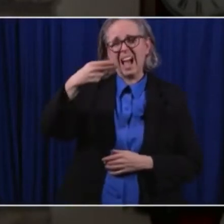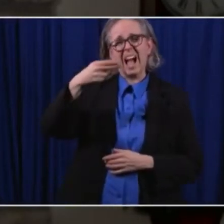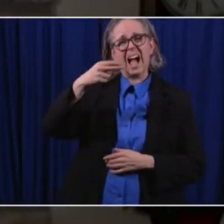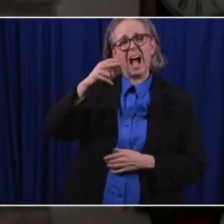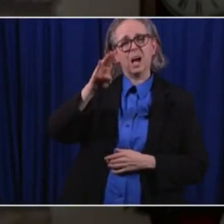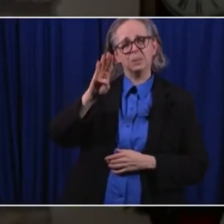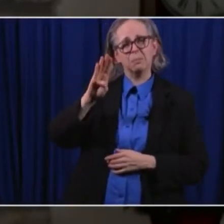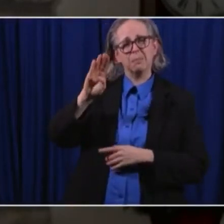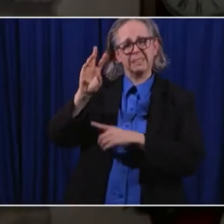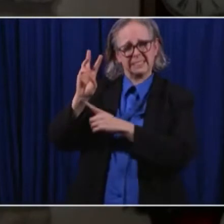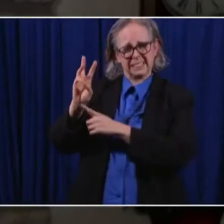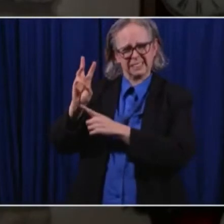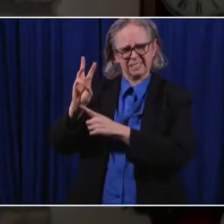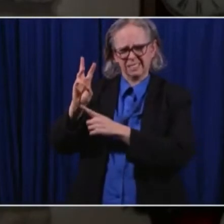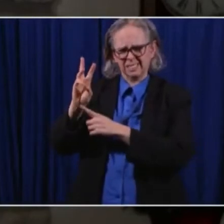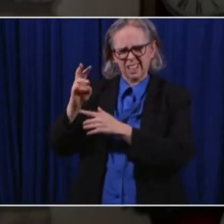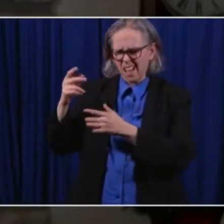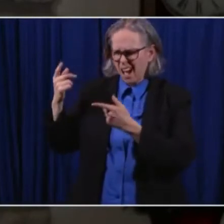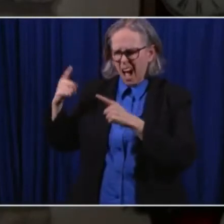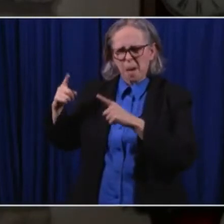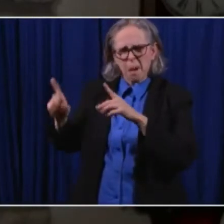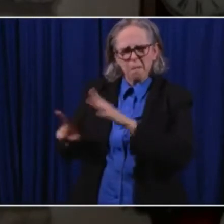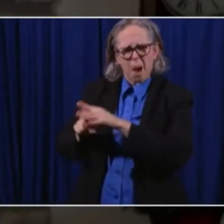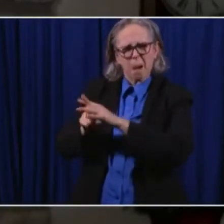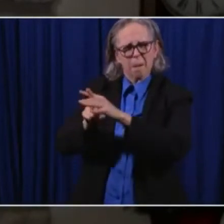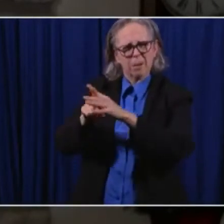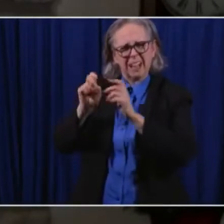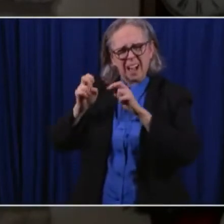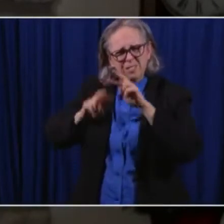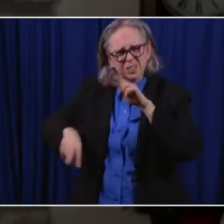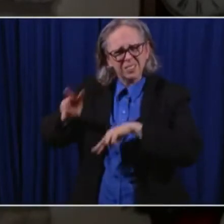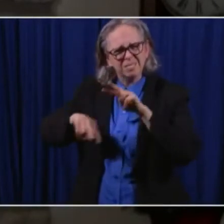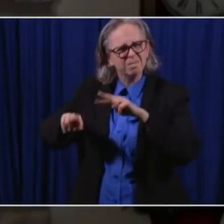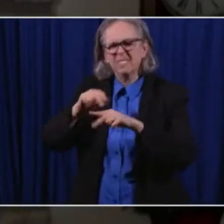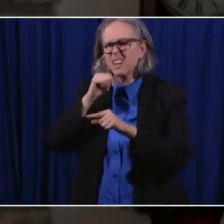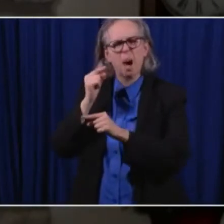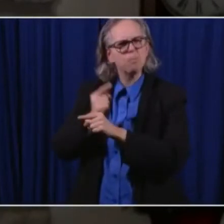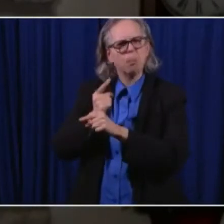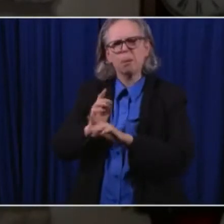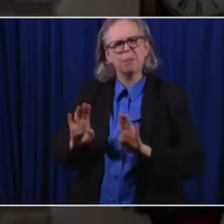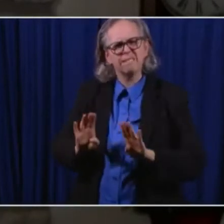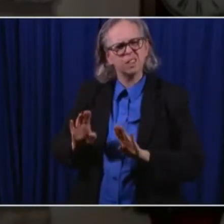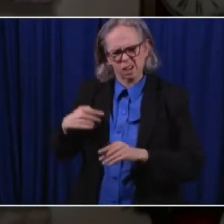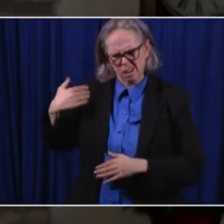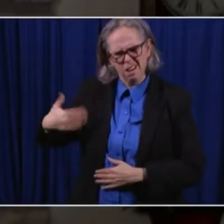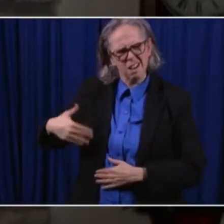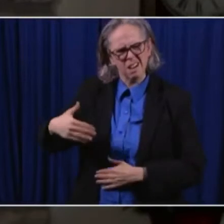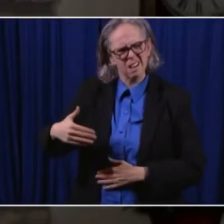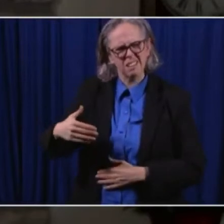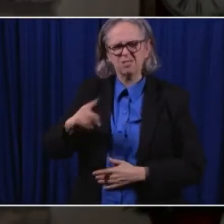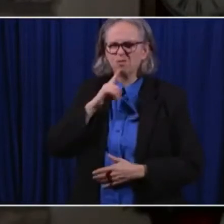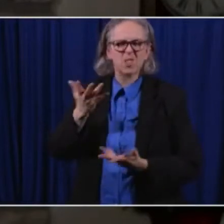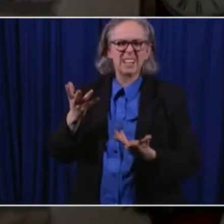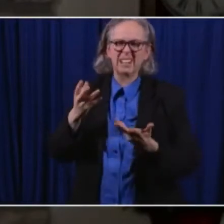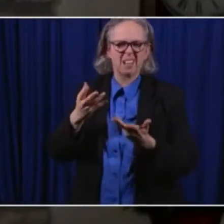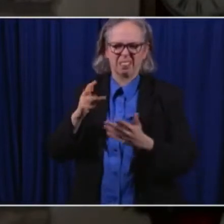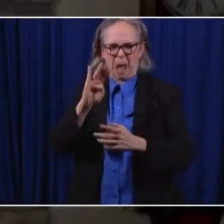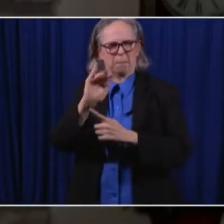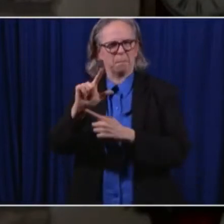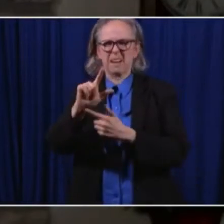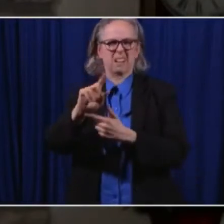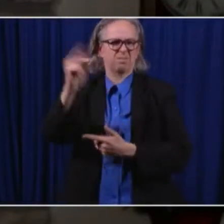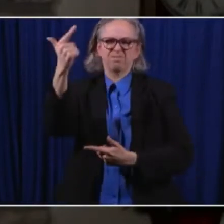and it was unseemly, and it just really kind of stinks up the whole room. And so I think